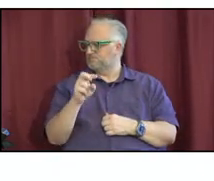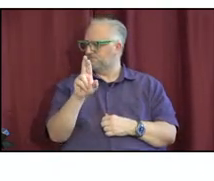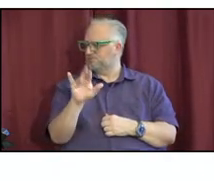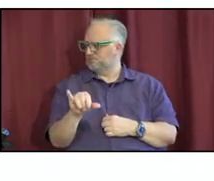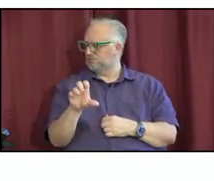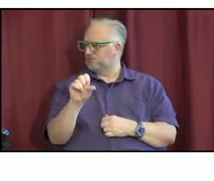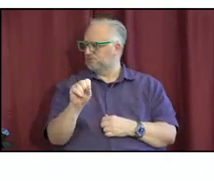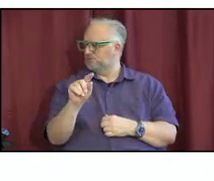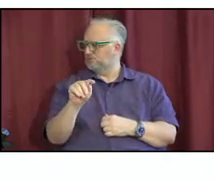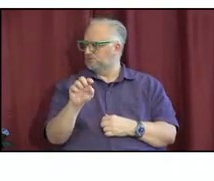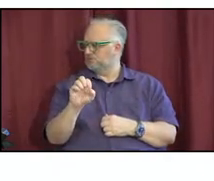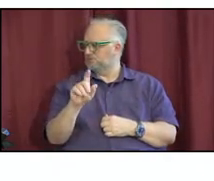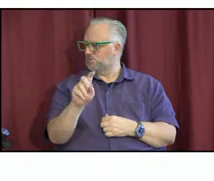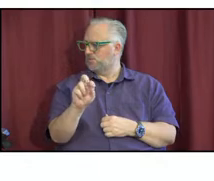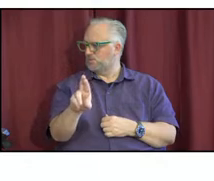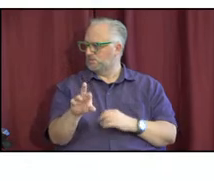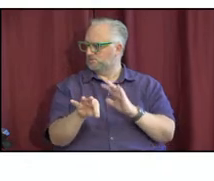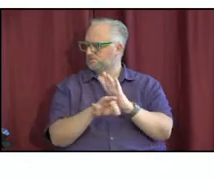Shirley Stoller,